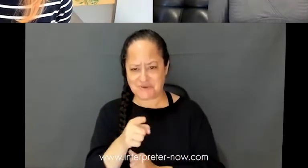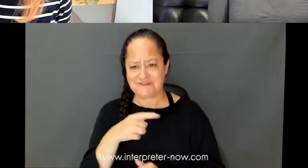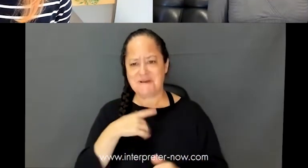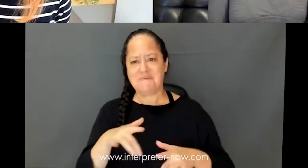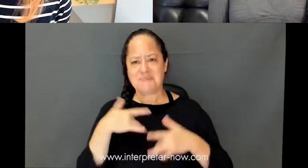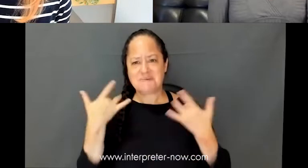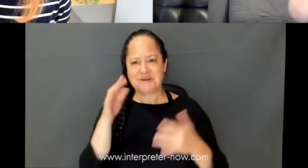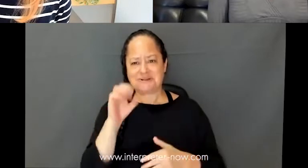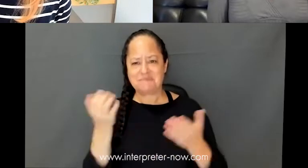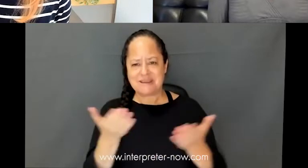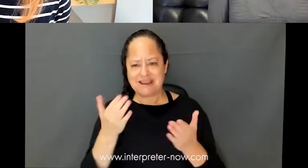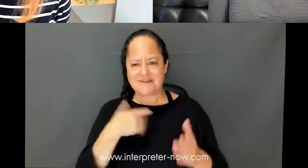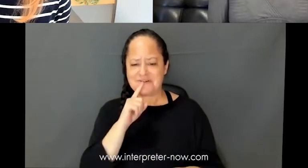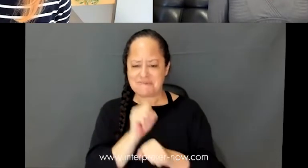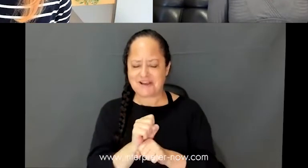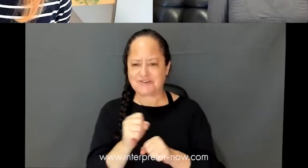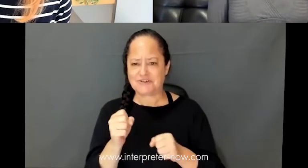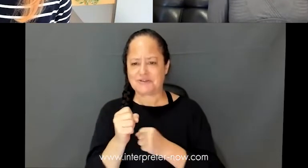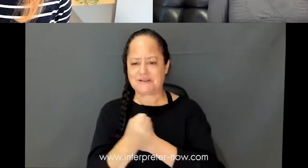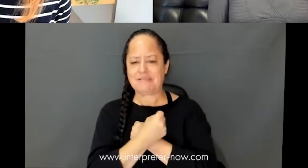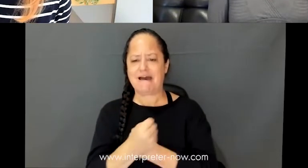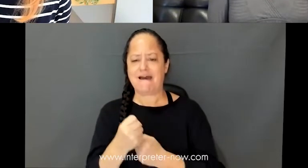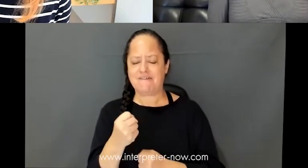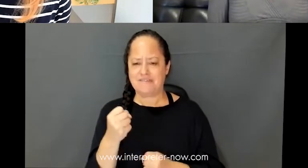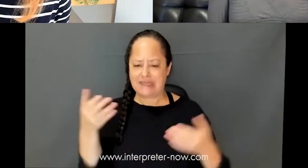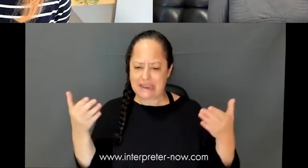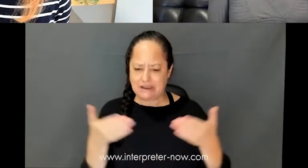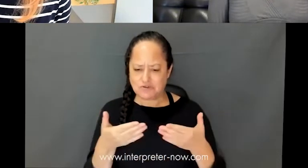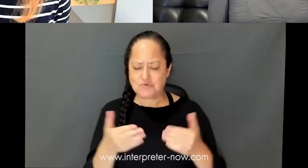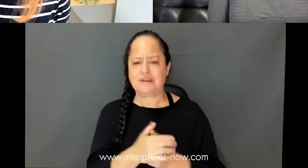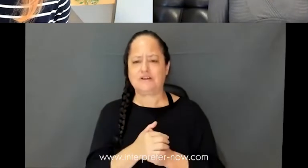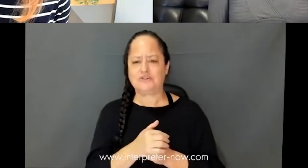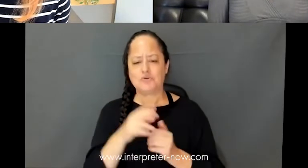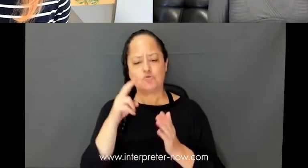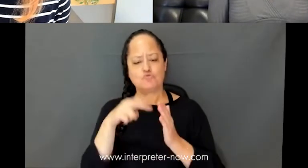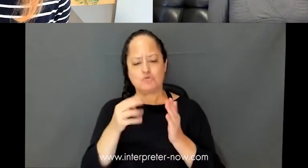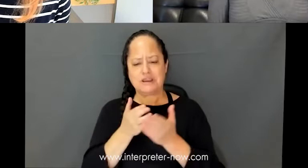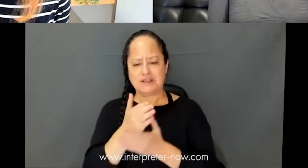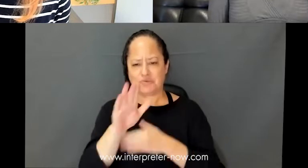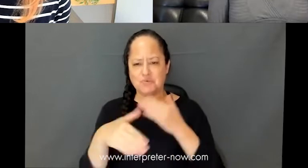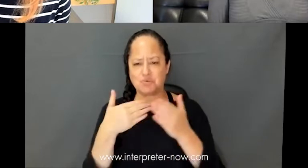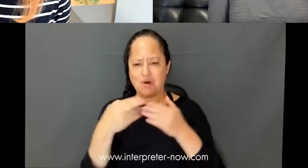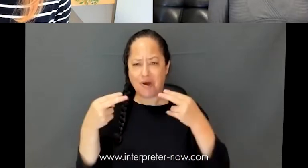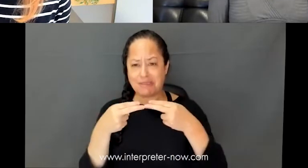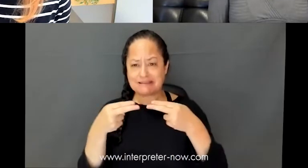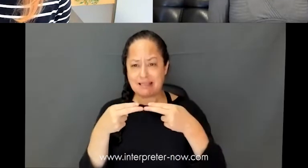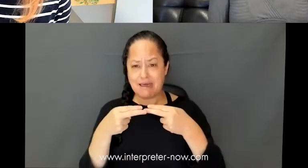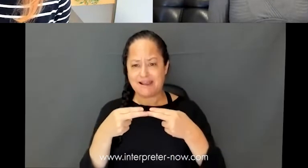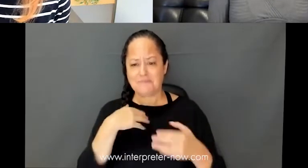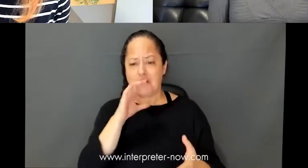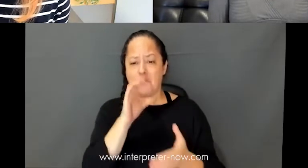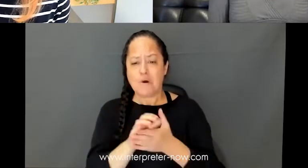be here. I love the introduction, reading through all of the slides. My wife